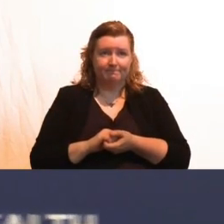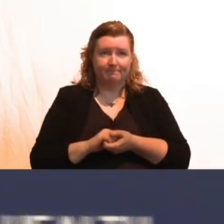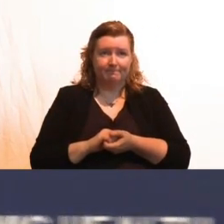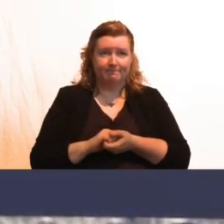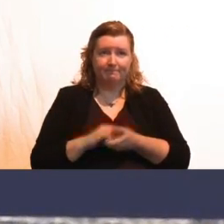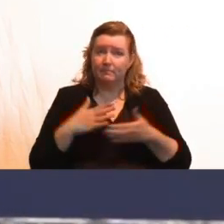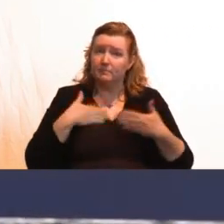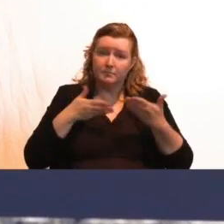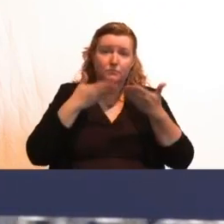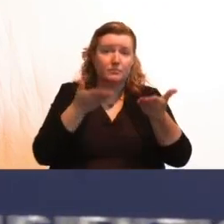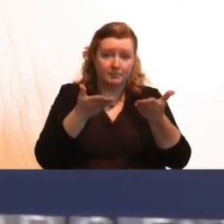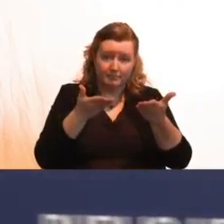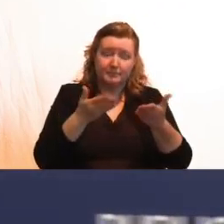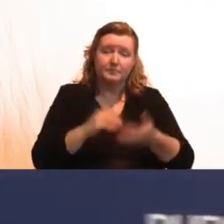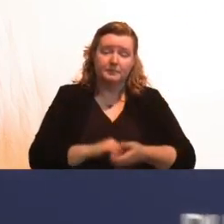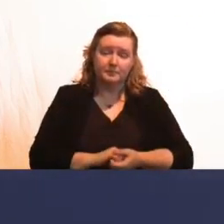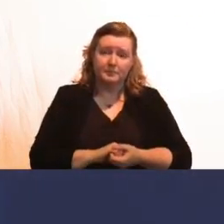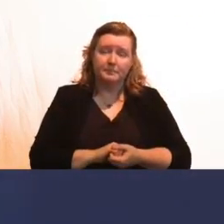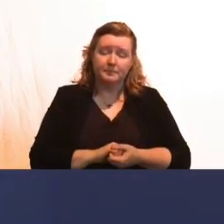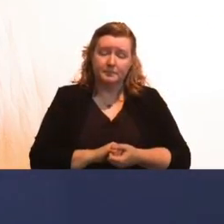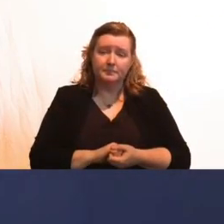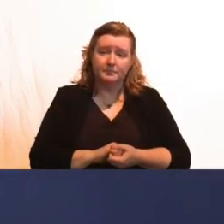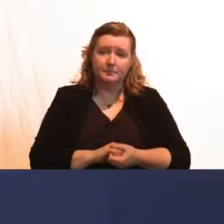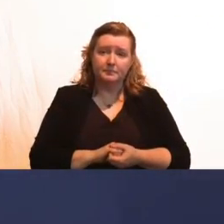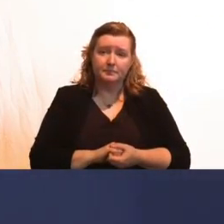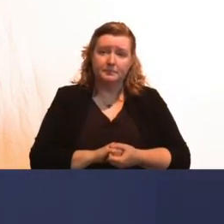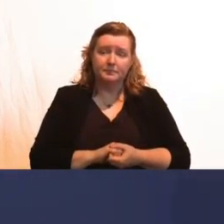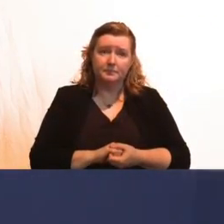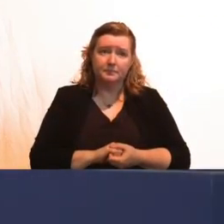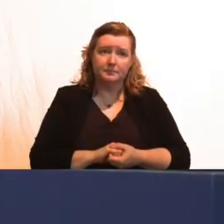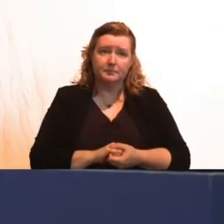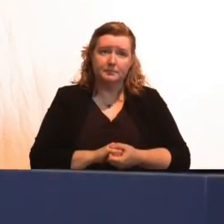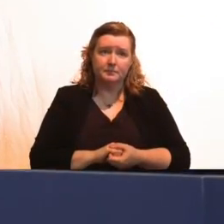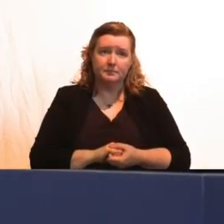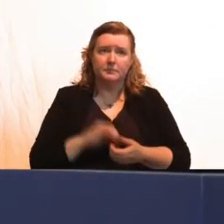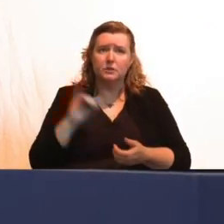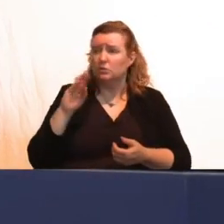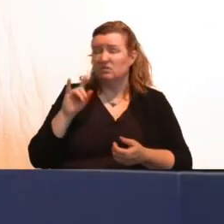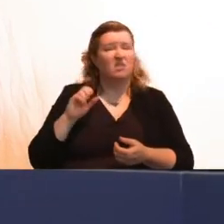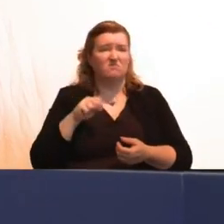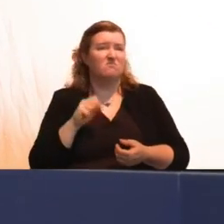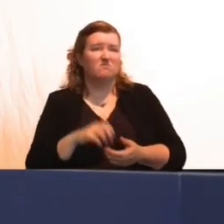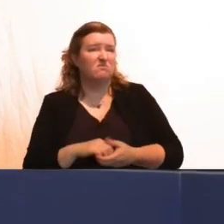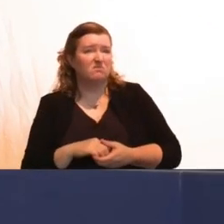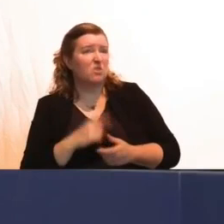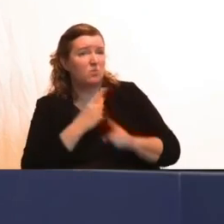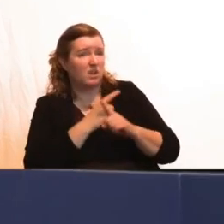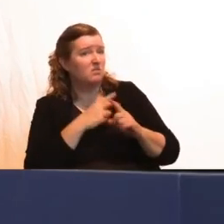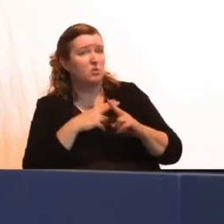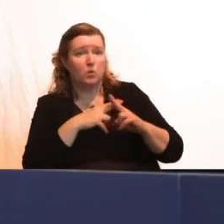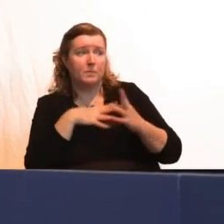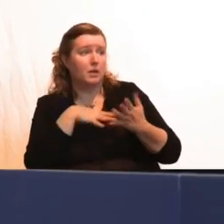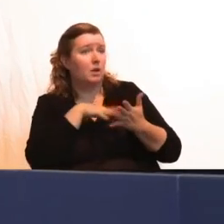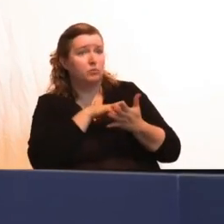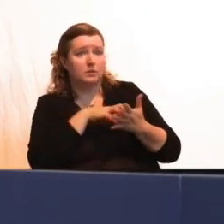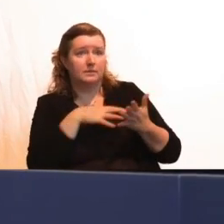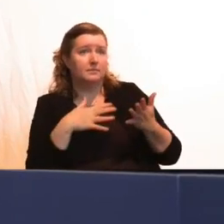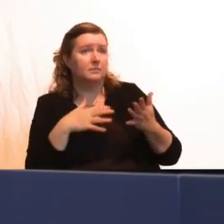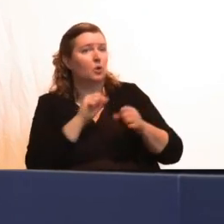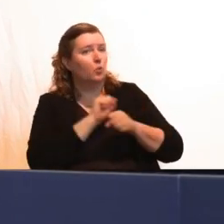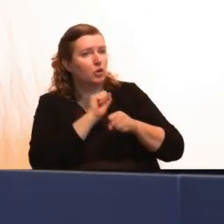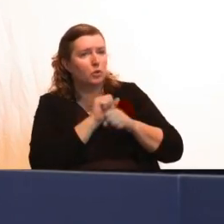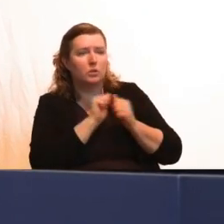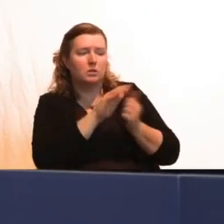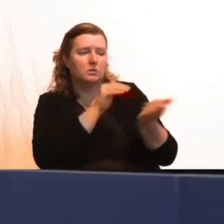I think if you're immunocompromised, work with your healthcare provider. Make sure you mask up, stay away from, get vaccinated and